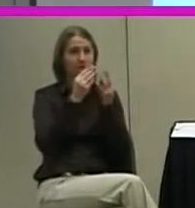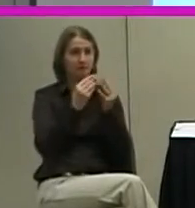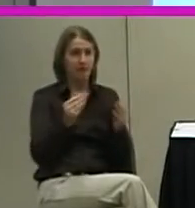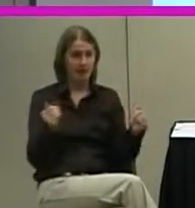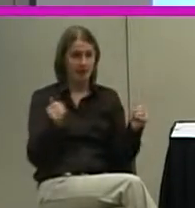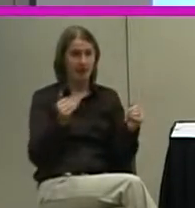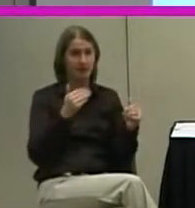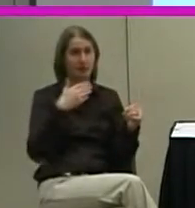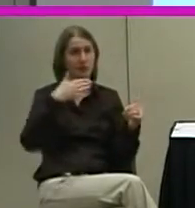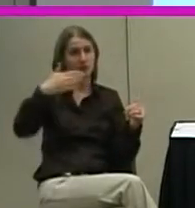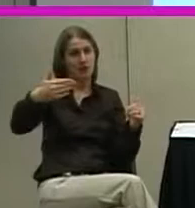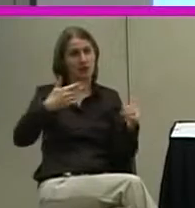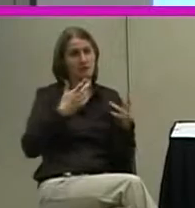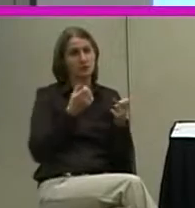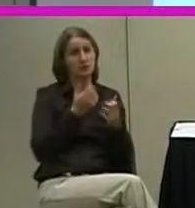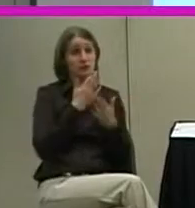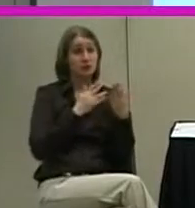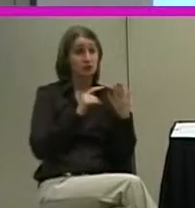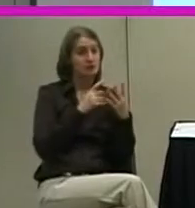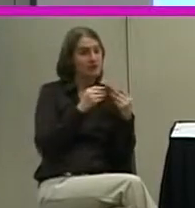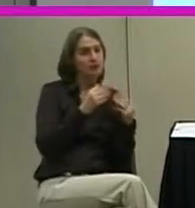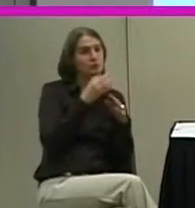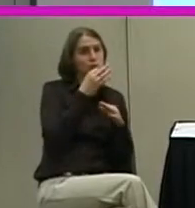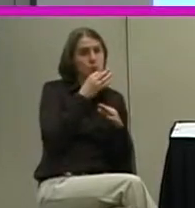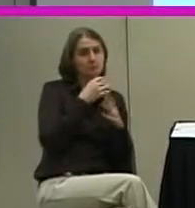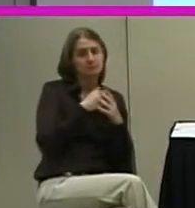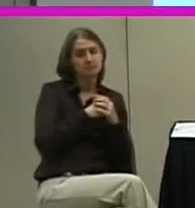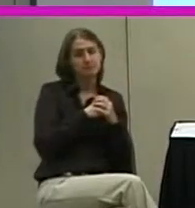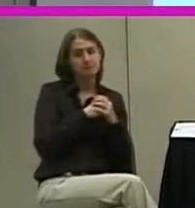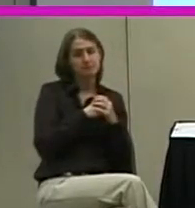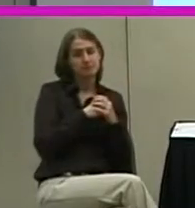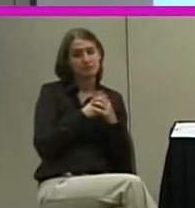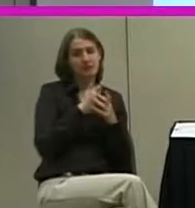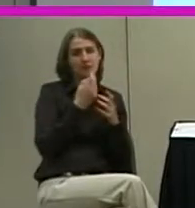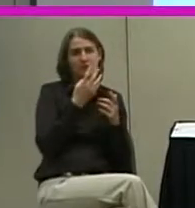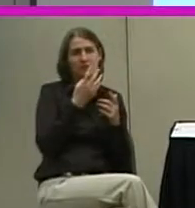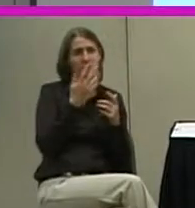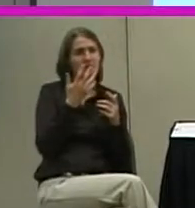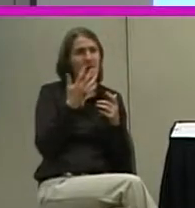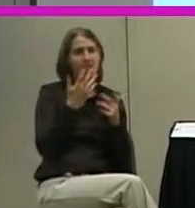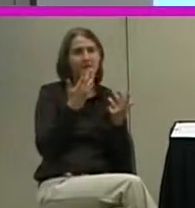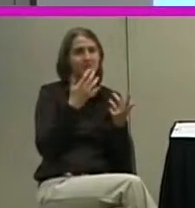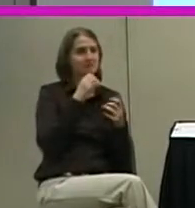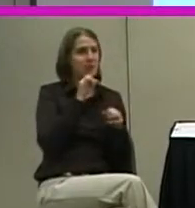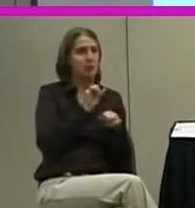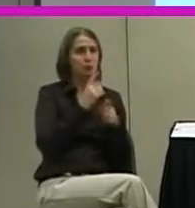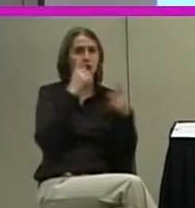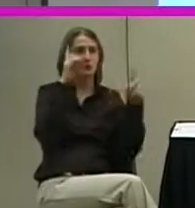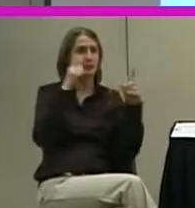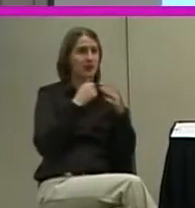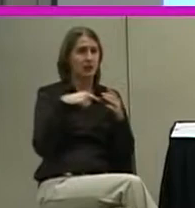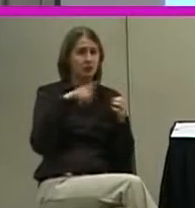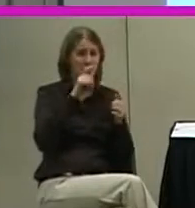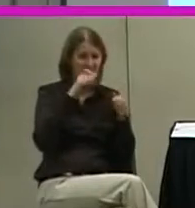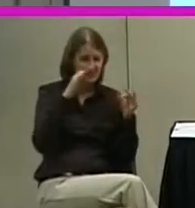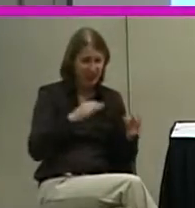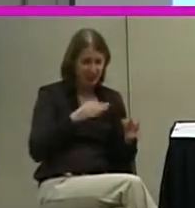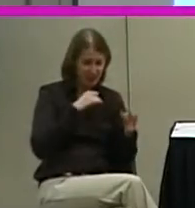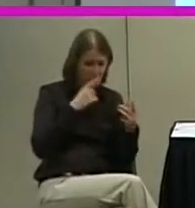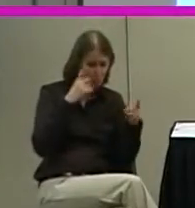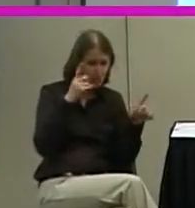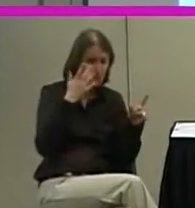faded off sooner than others. But there are 4 kids that it's not working for, and you'll have to decide. Is it not working